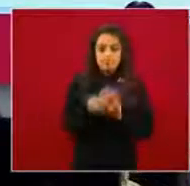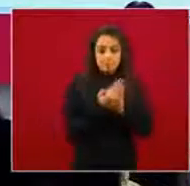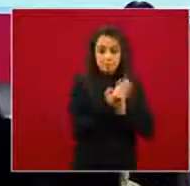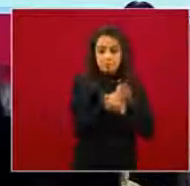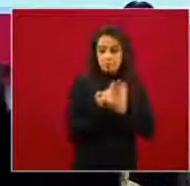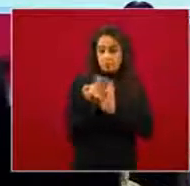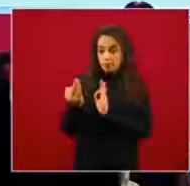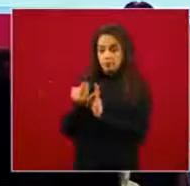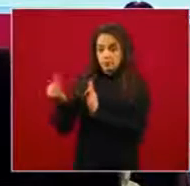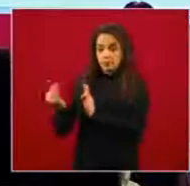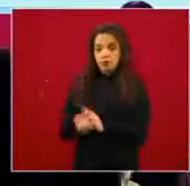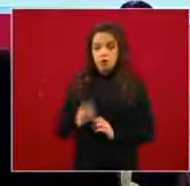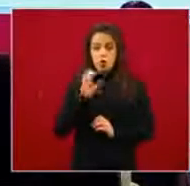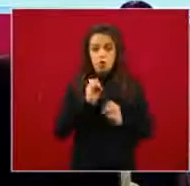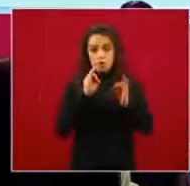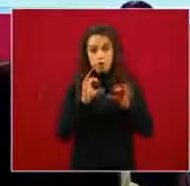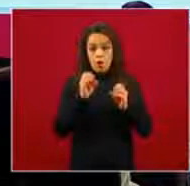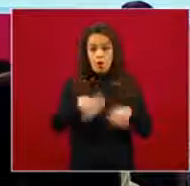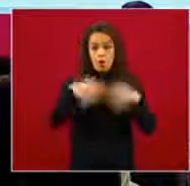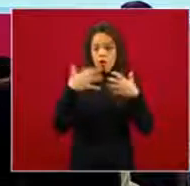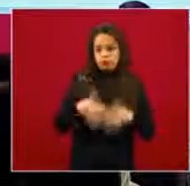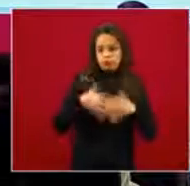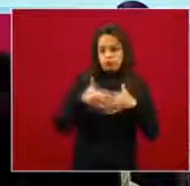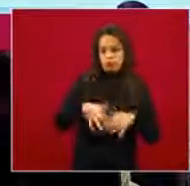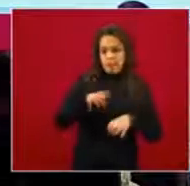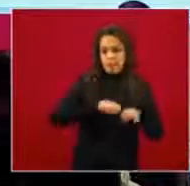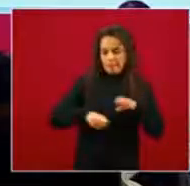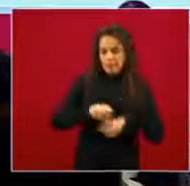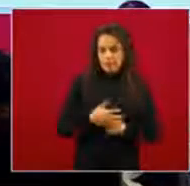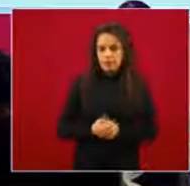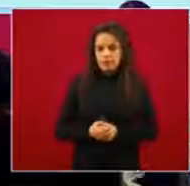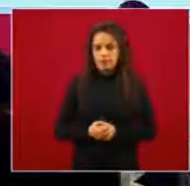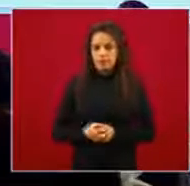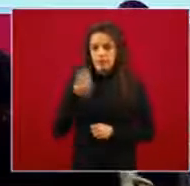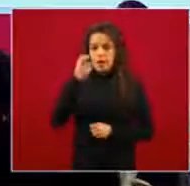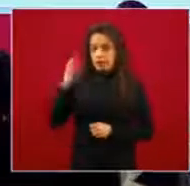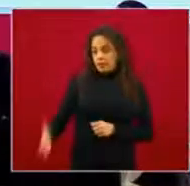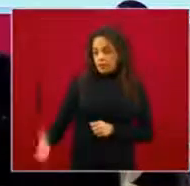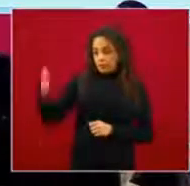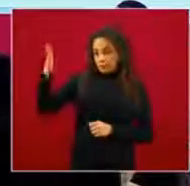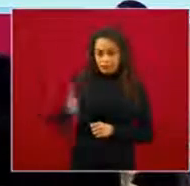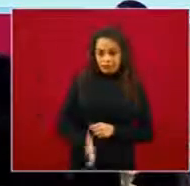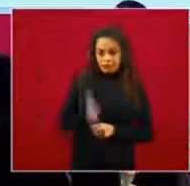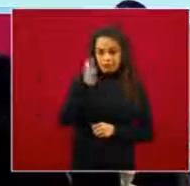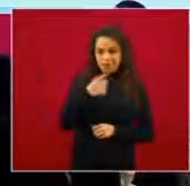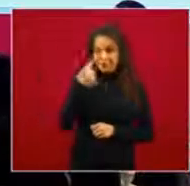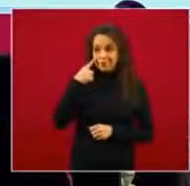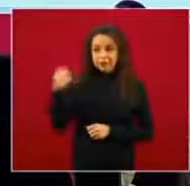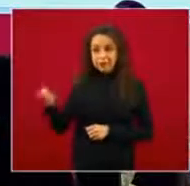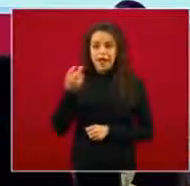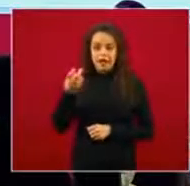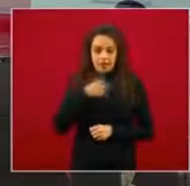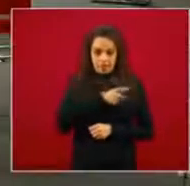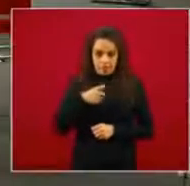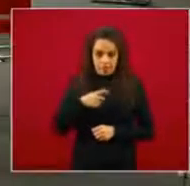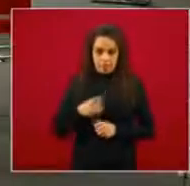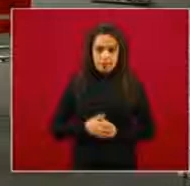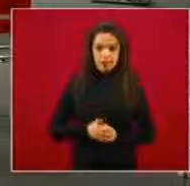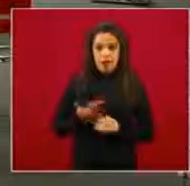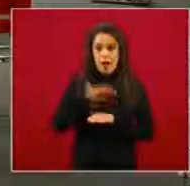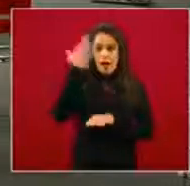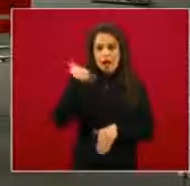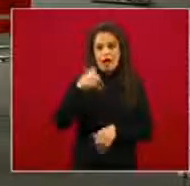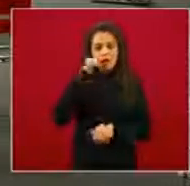distance is in production areas, physical barriers which must take place. Before